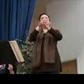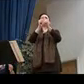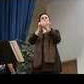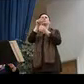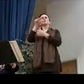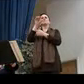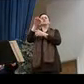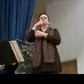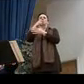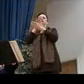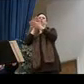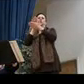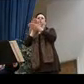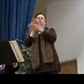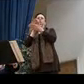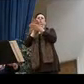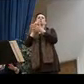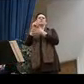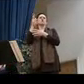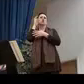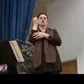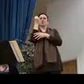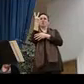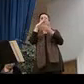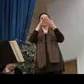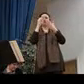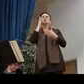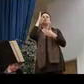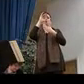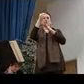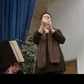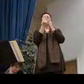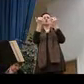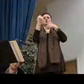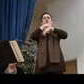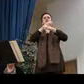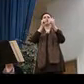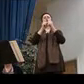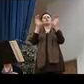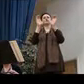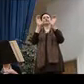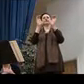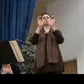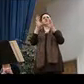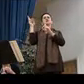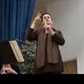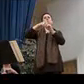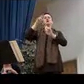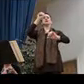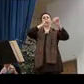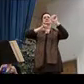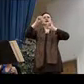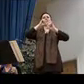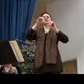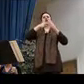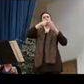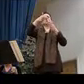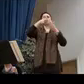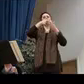12 students will graduate today with their Certificate of Applied Science and Welding before they receive their high school